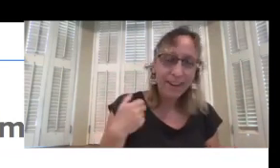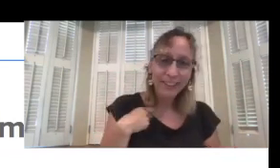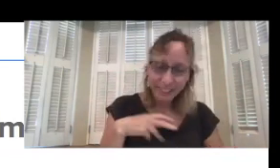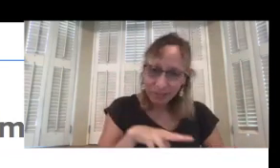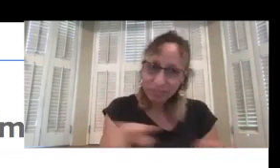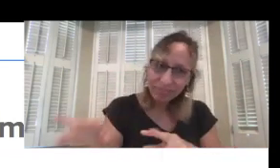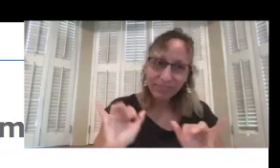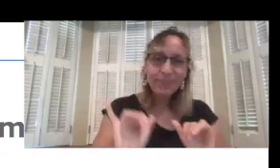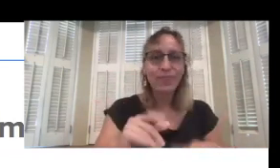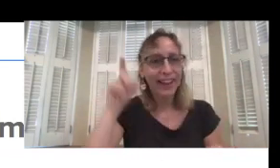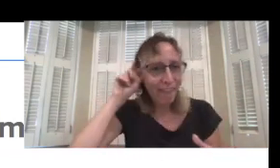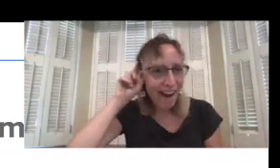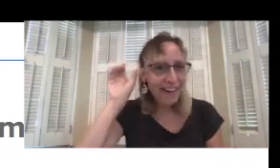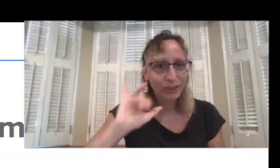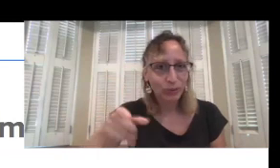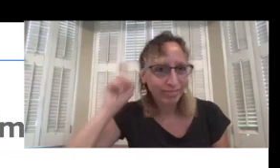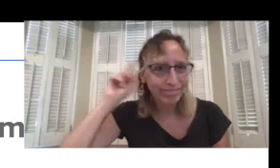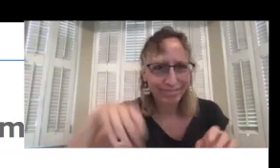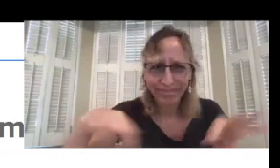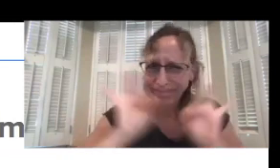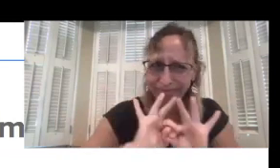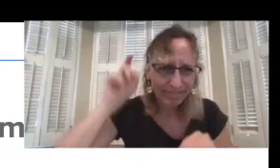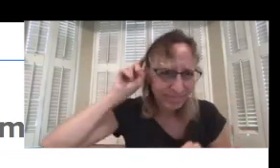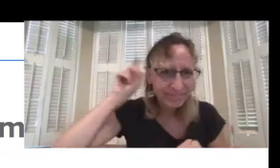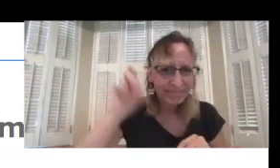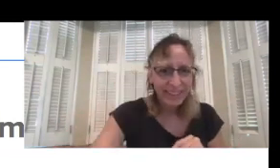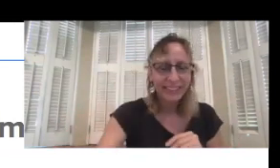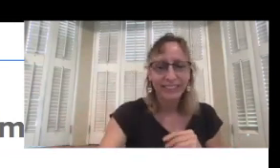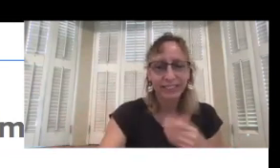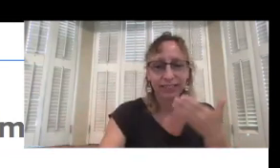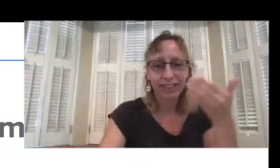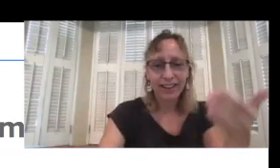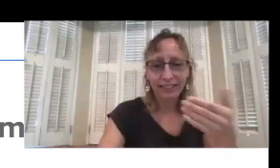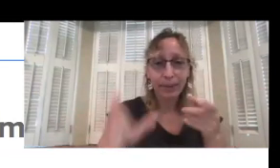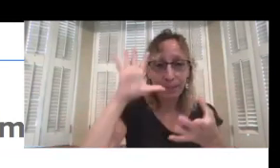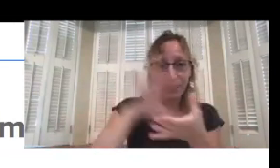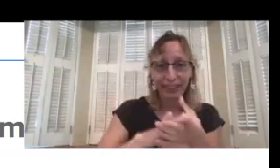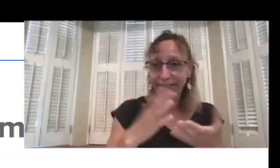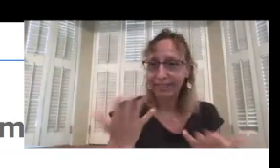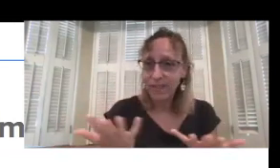Children are having access to cochlear implants earlier and earlier these days.